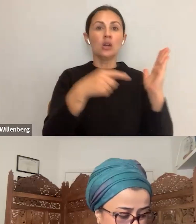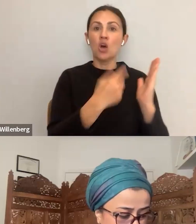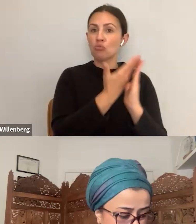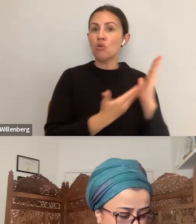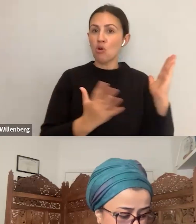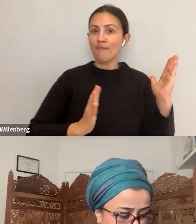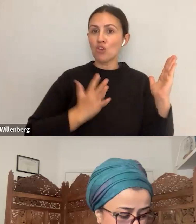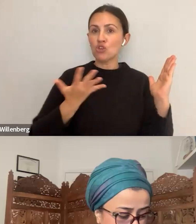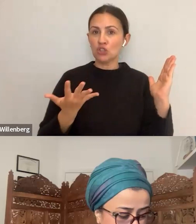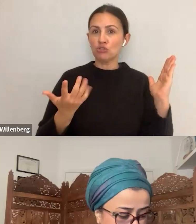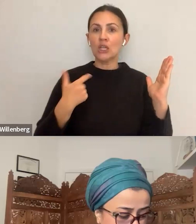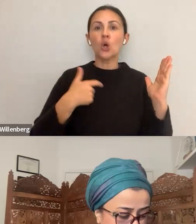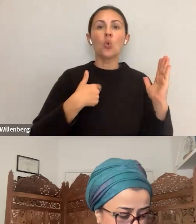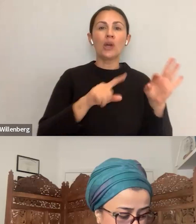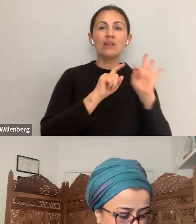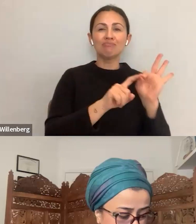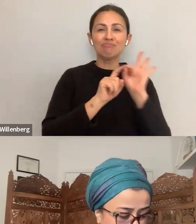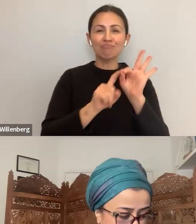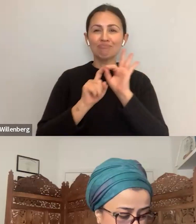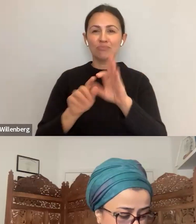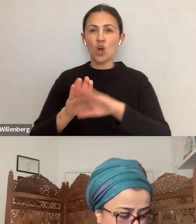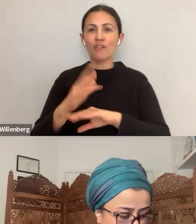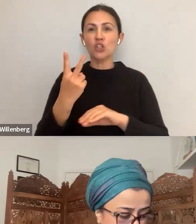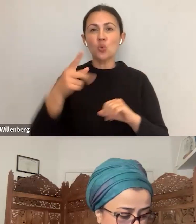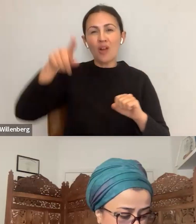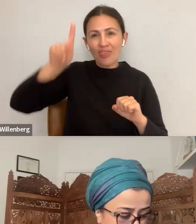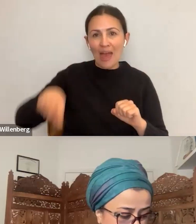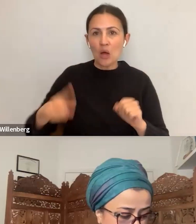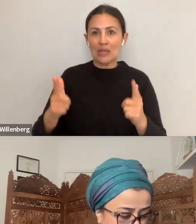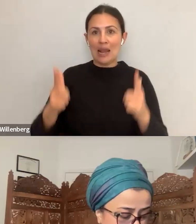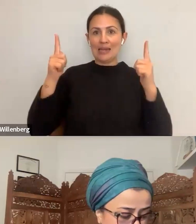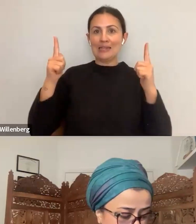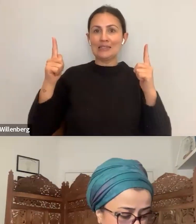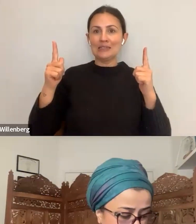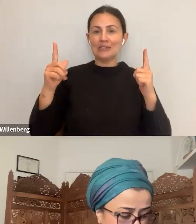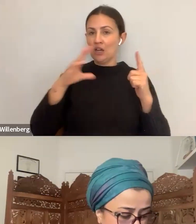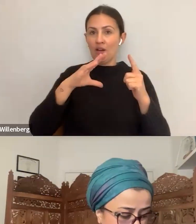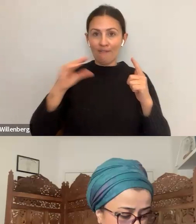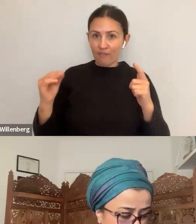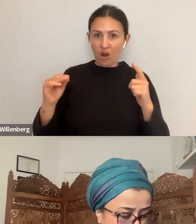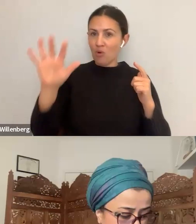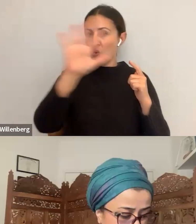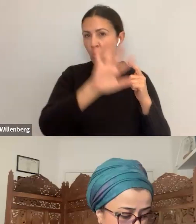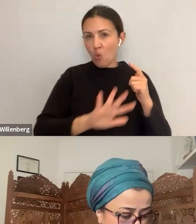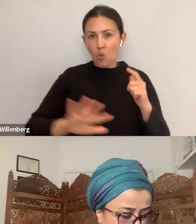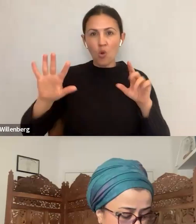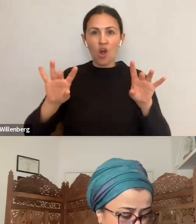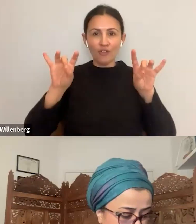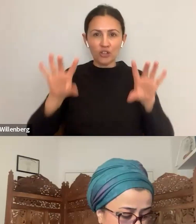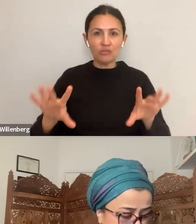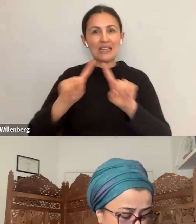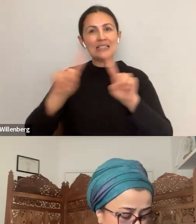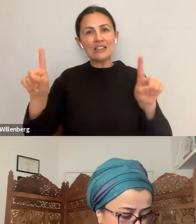is we surveyed nearly 2,000 leaders from 200 of Australia's leading arts, screen and cultural